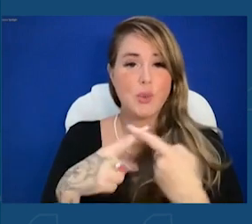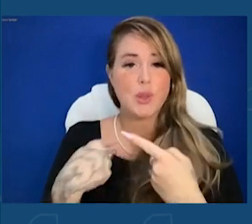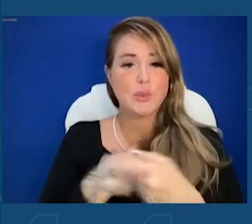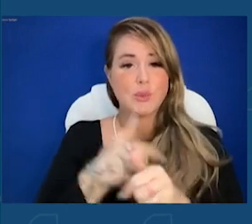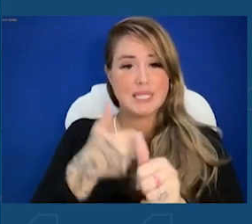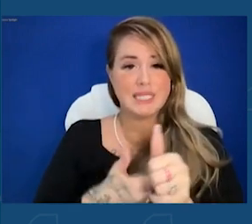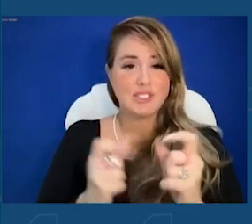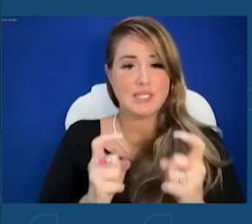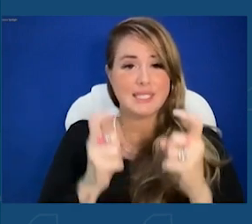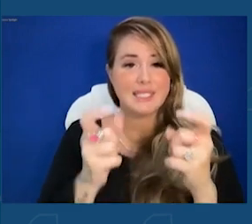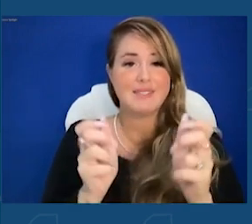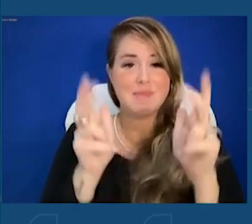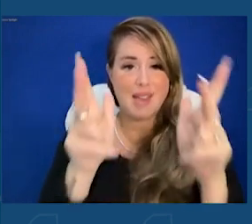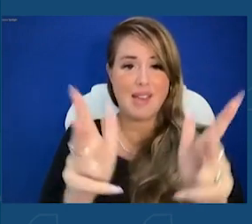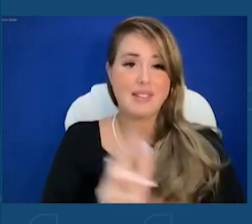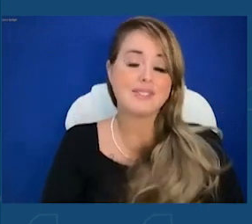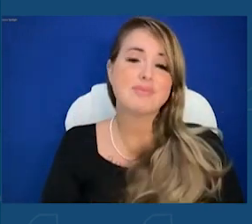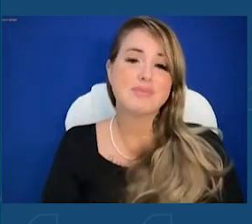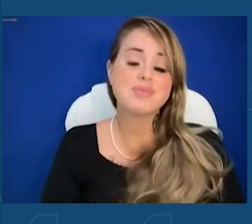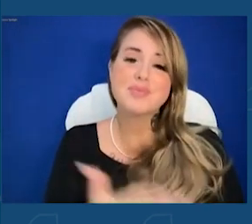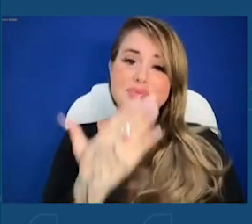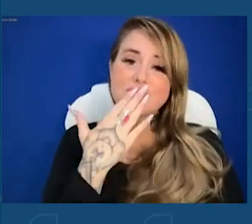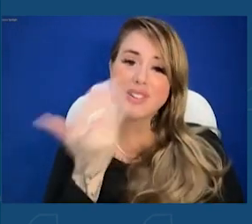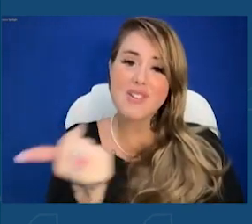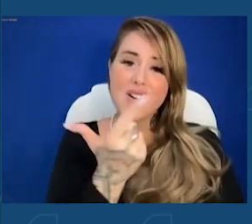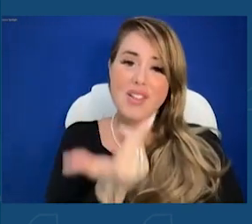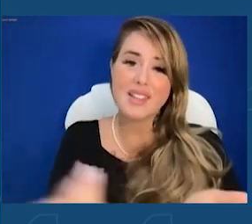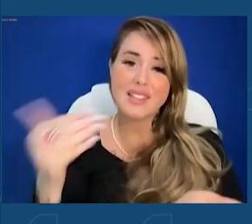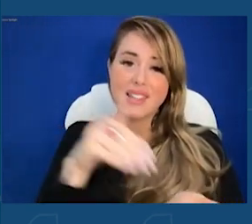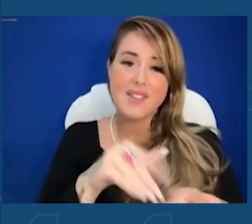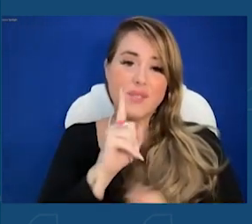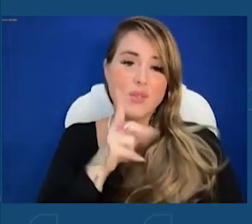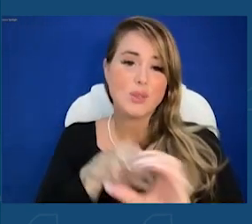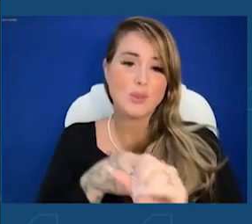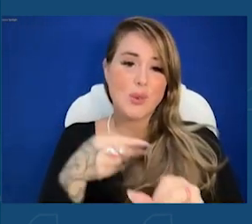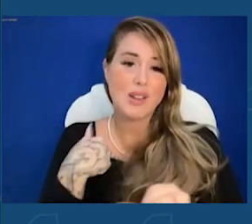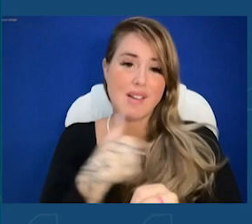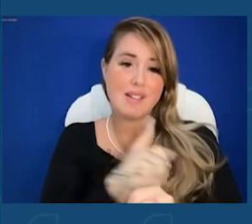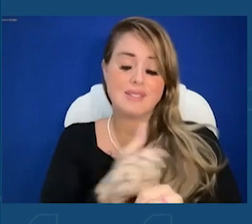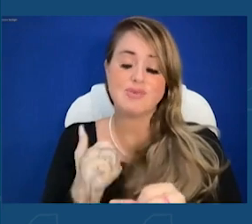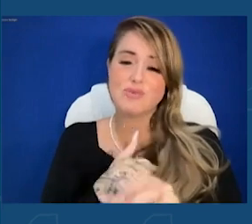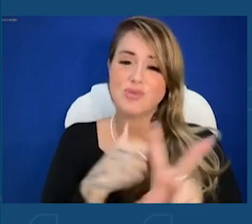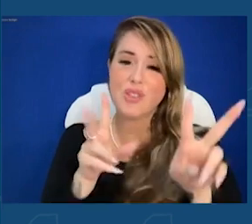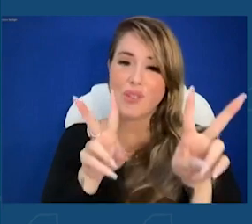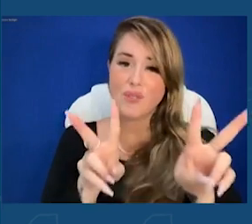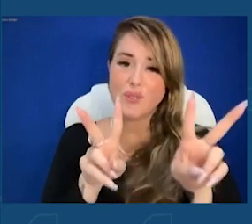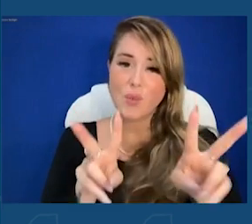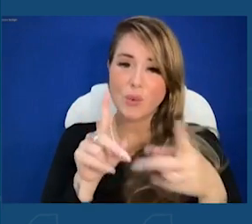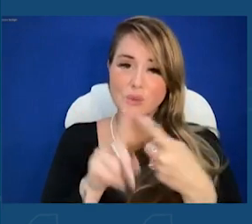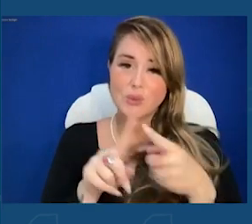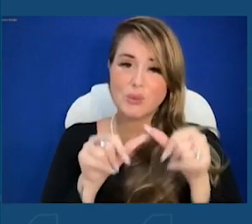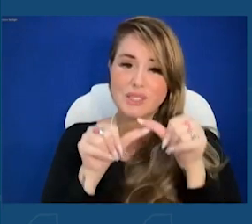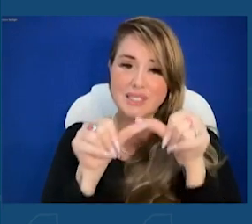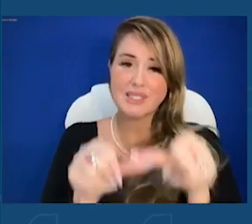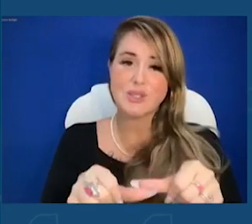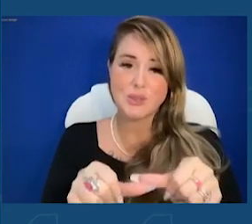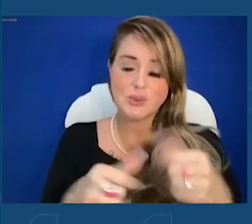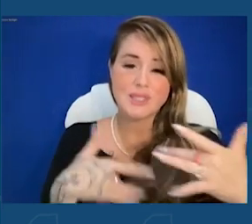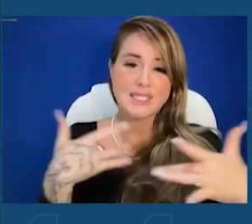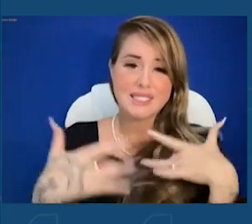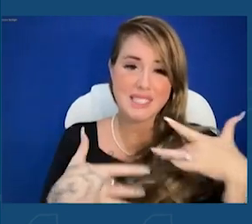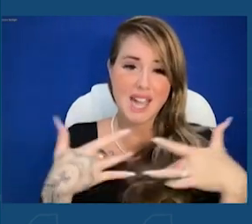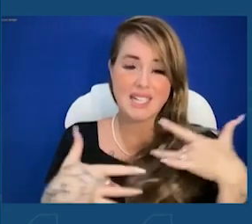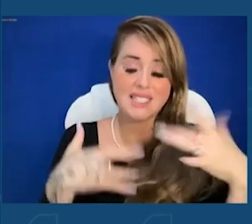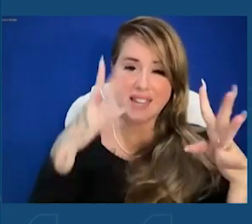back. Thank you all again for joining us. We are looking forward to continued exciting,